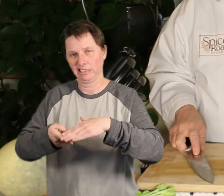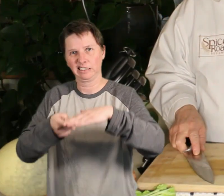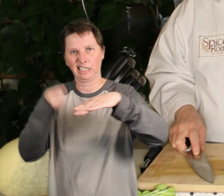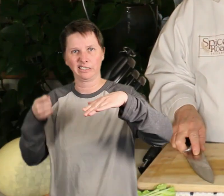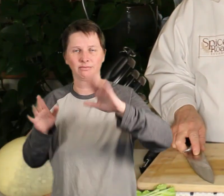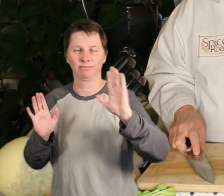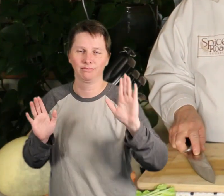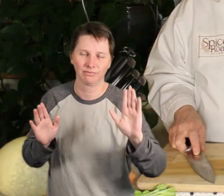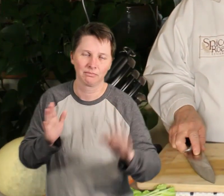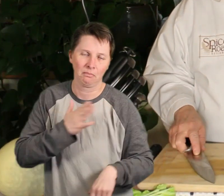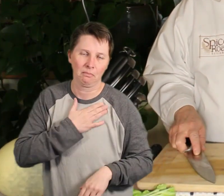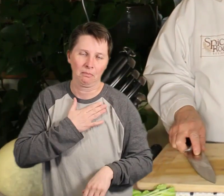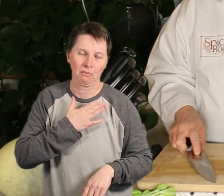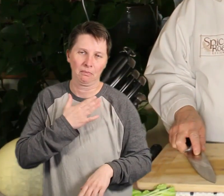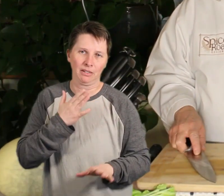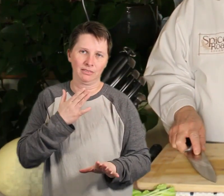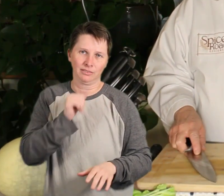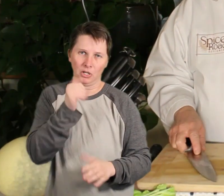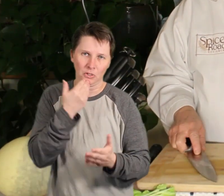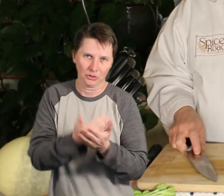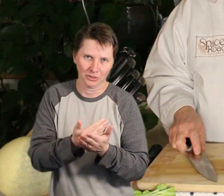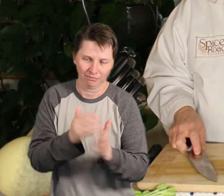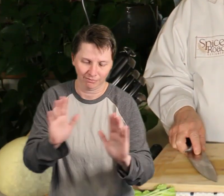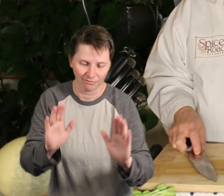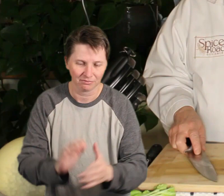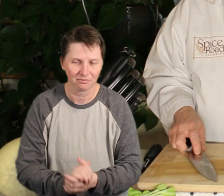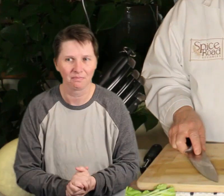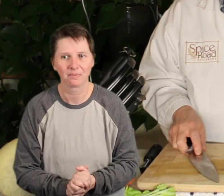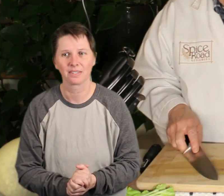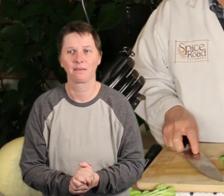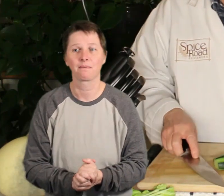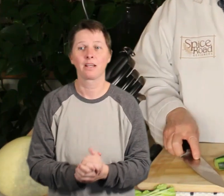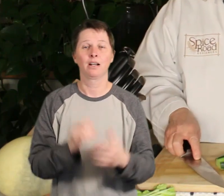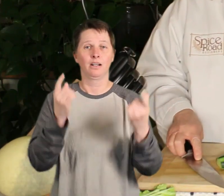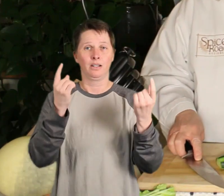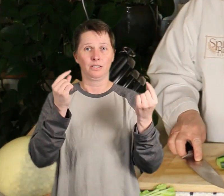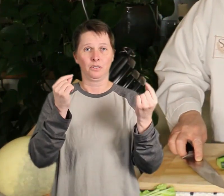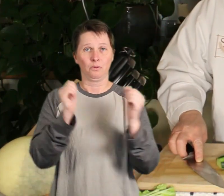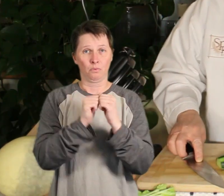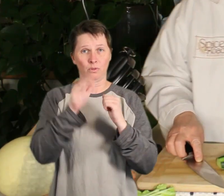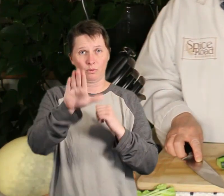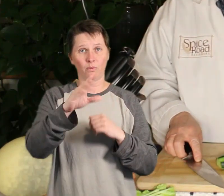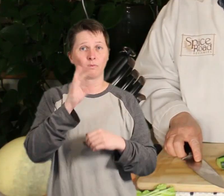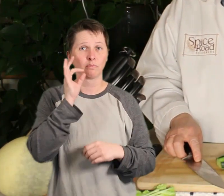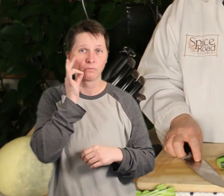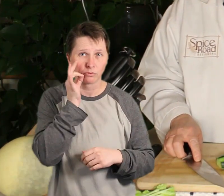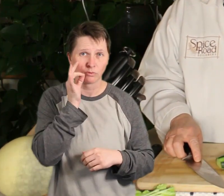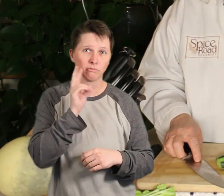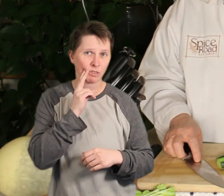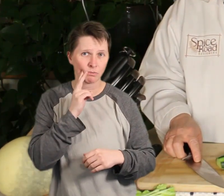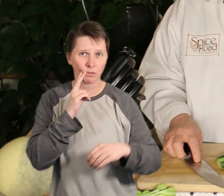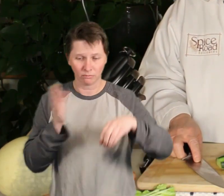anything flat has more control than something that's going to be round and moving around. Okay, the three motions are the